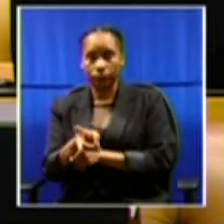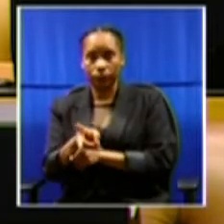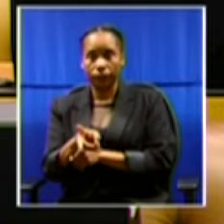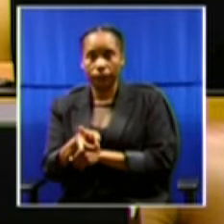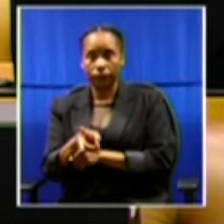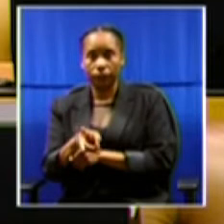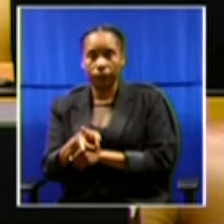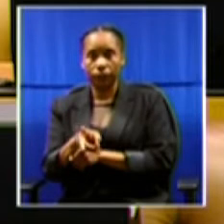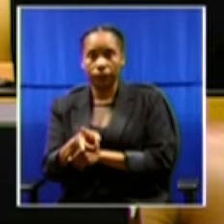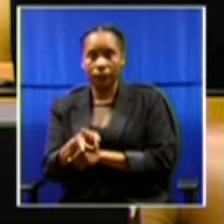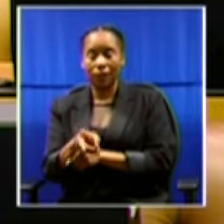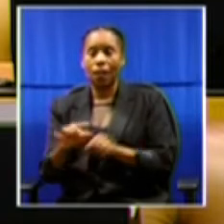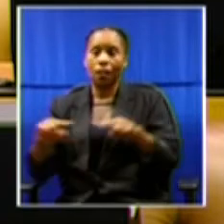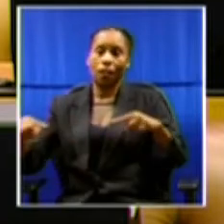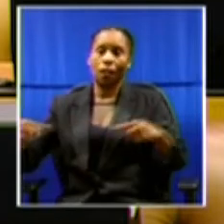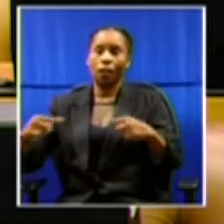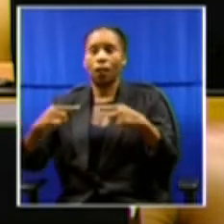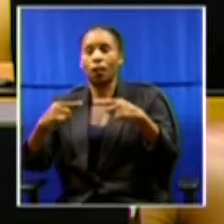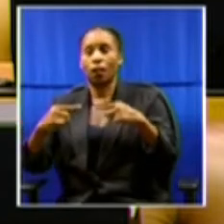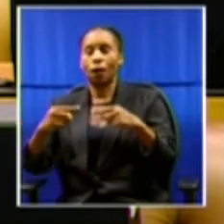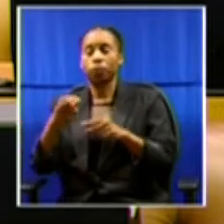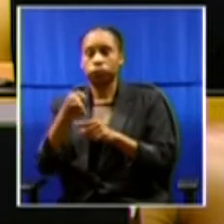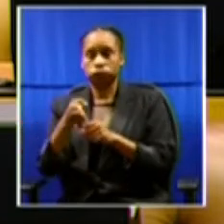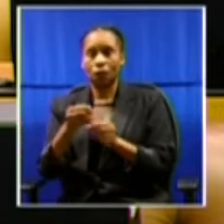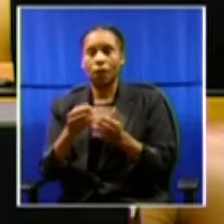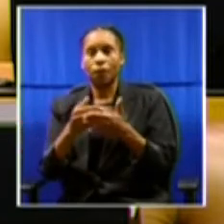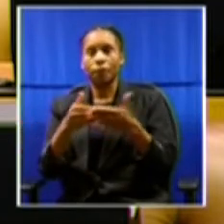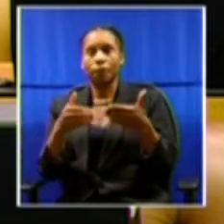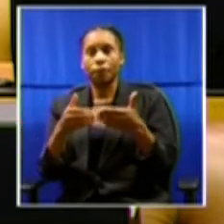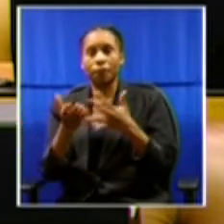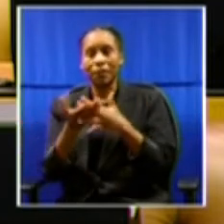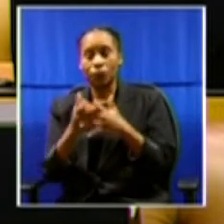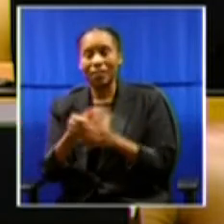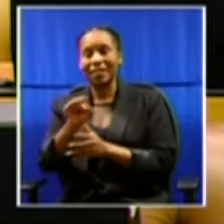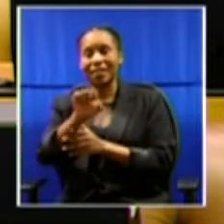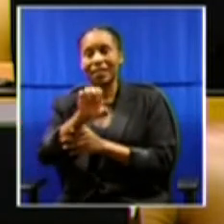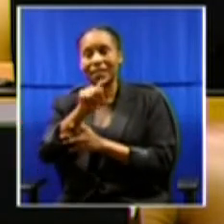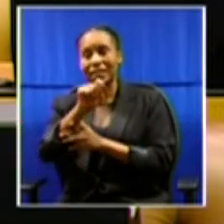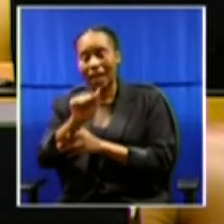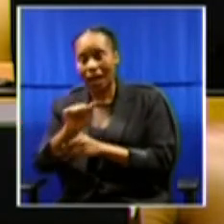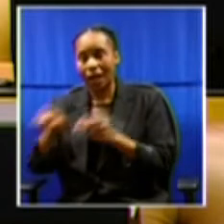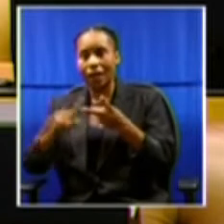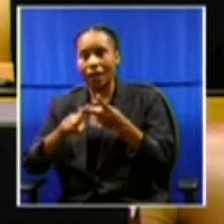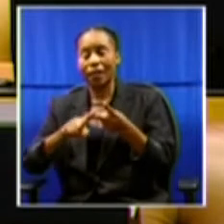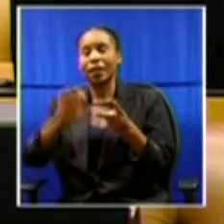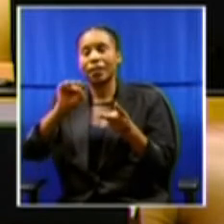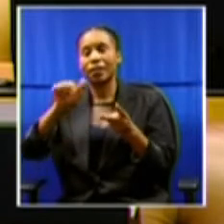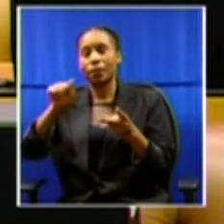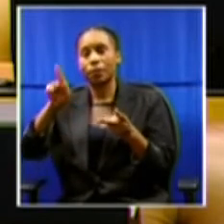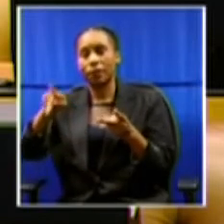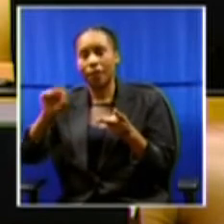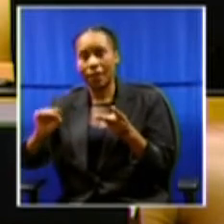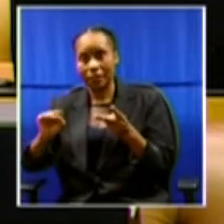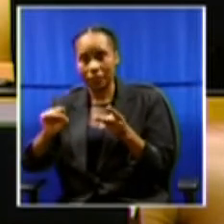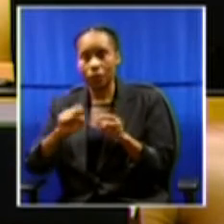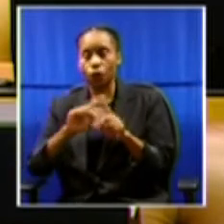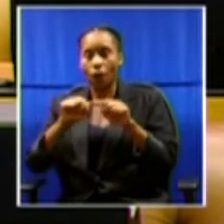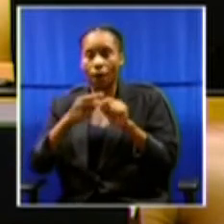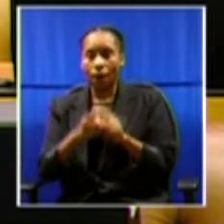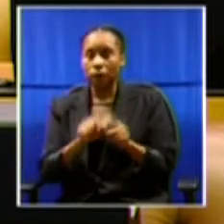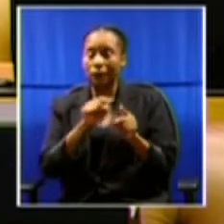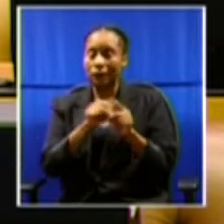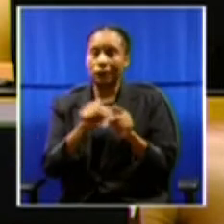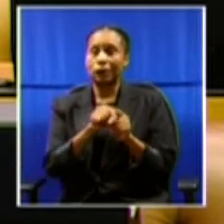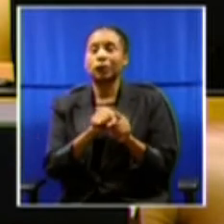been some contradictions between CETA and the South African Police Service dealing with the matter of technologies